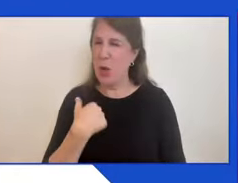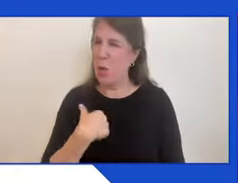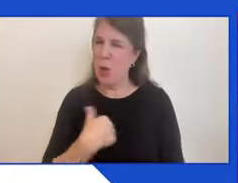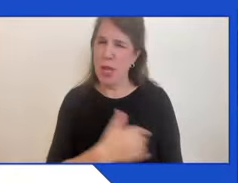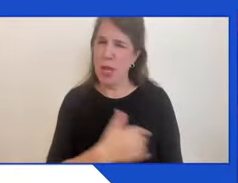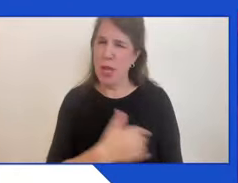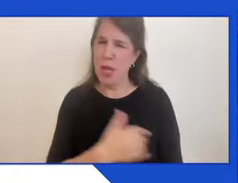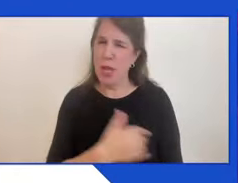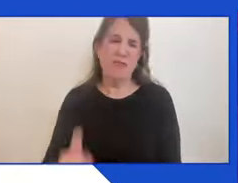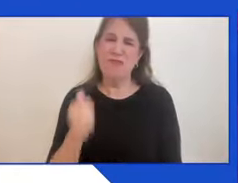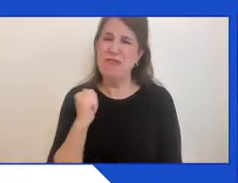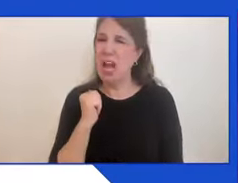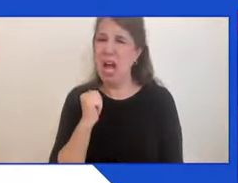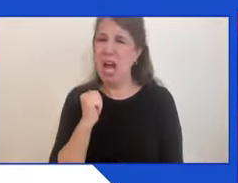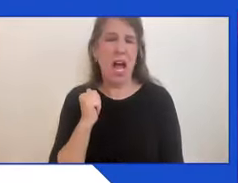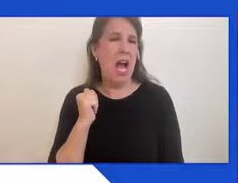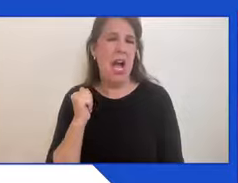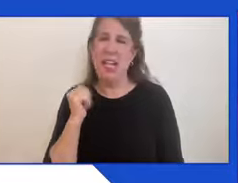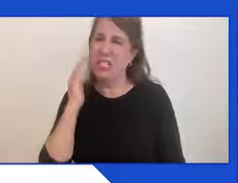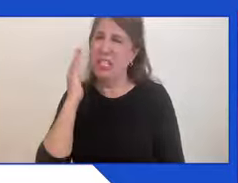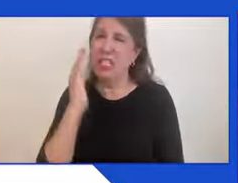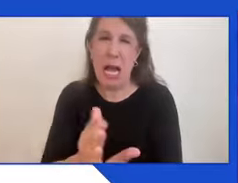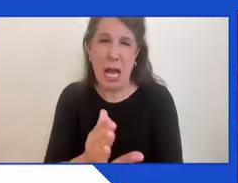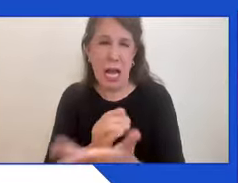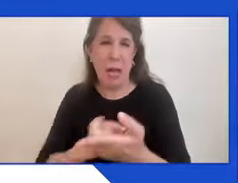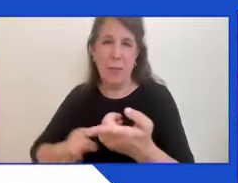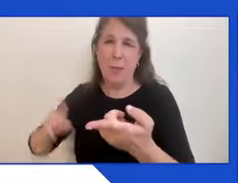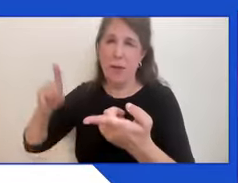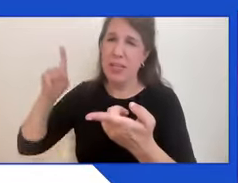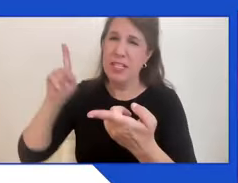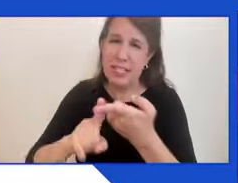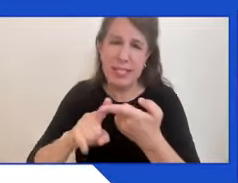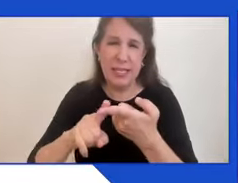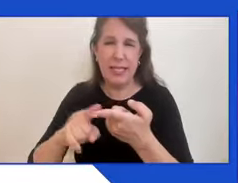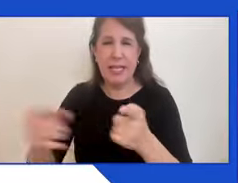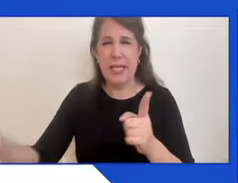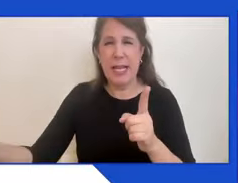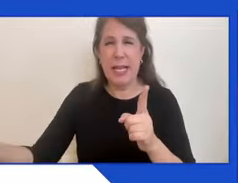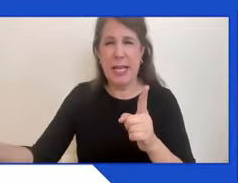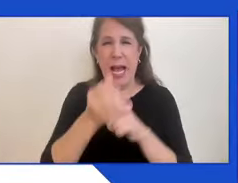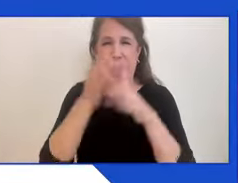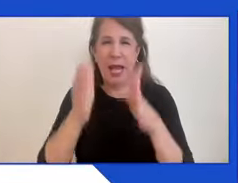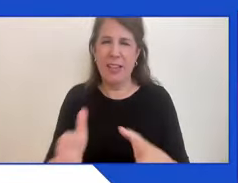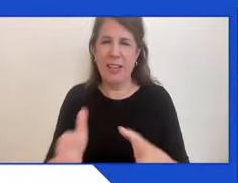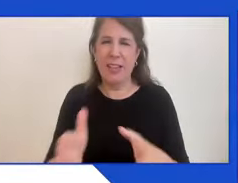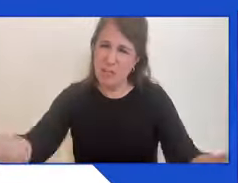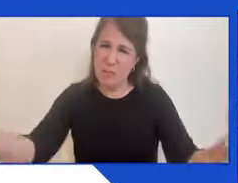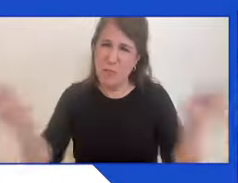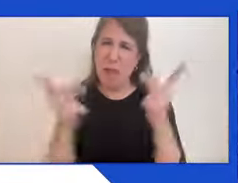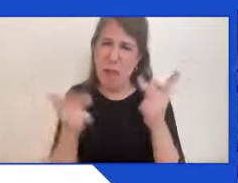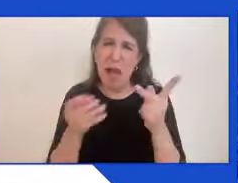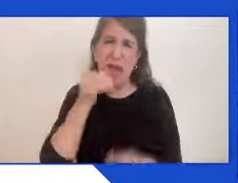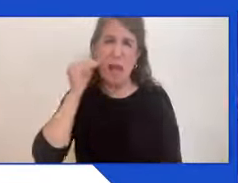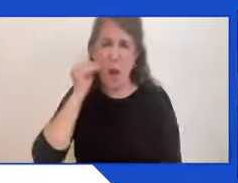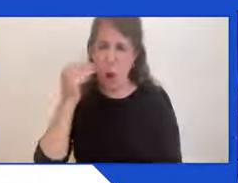unturned until we bring them back home. Bring them back home.